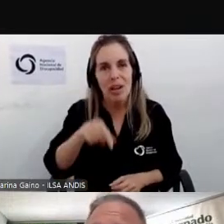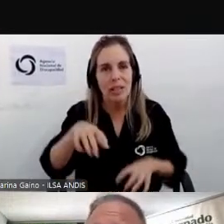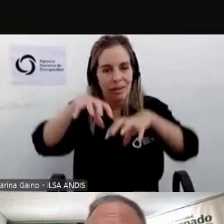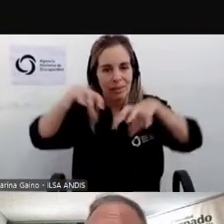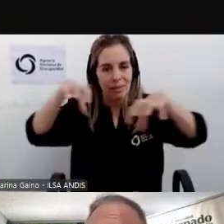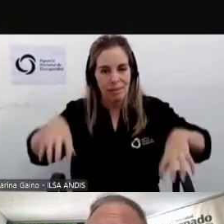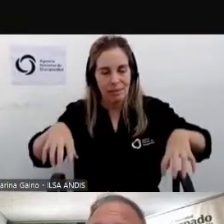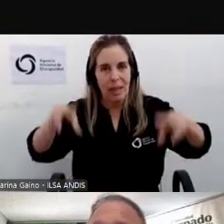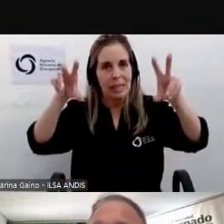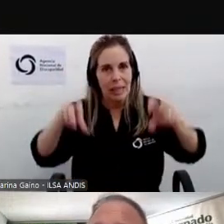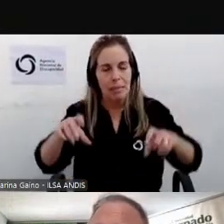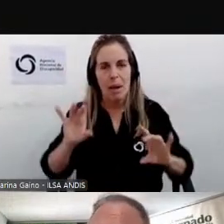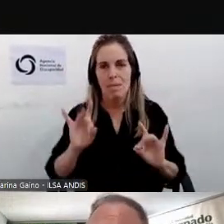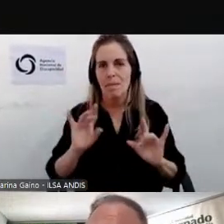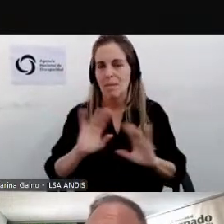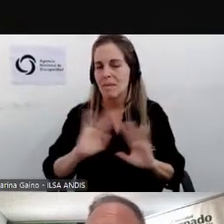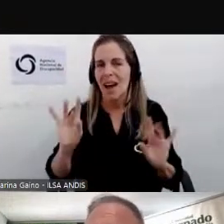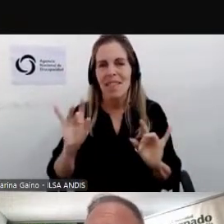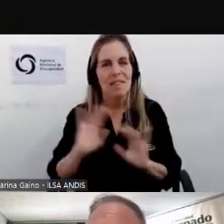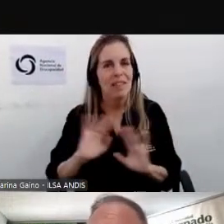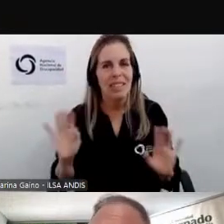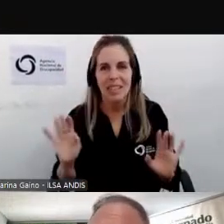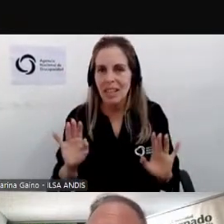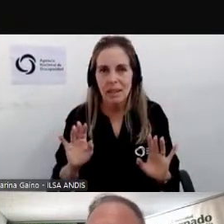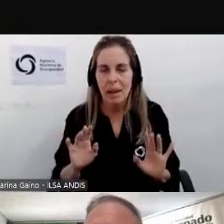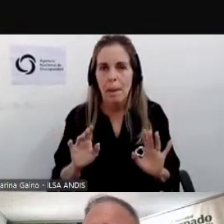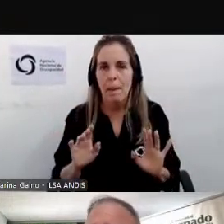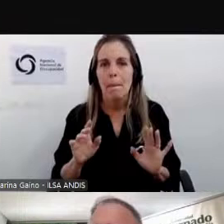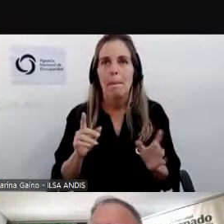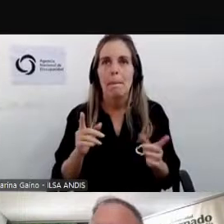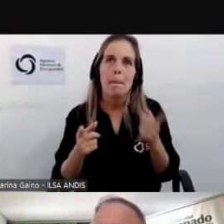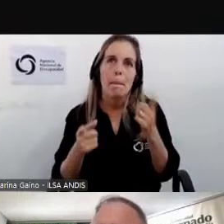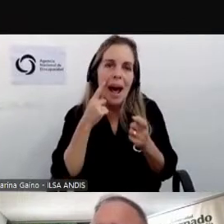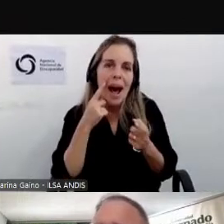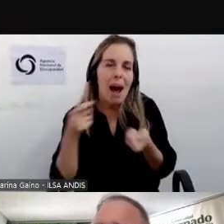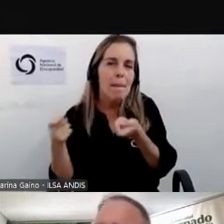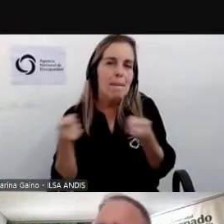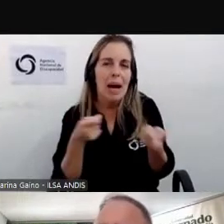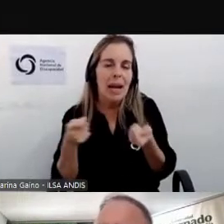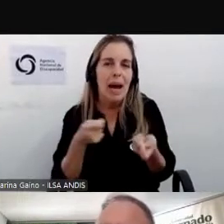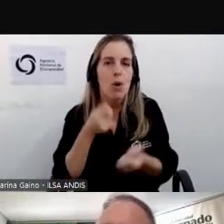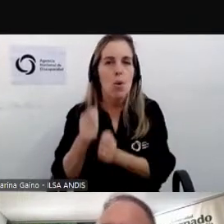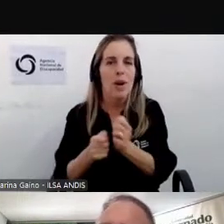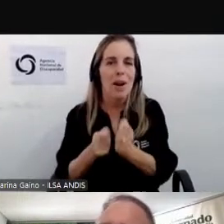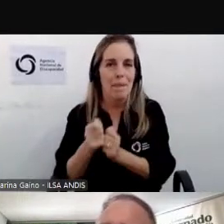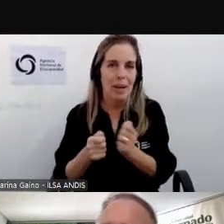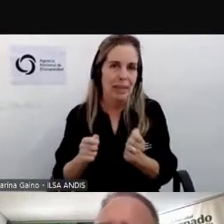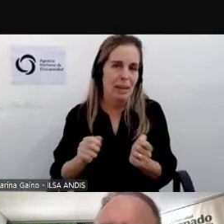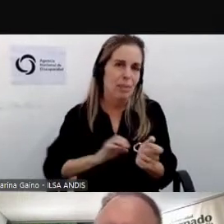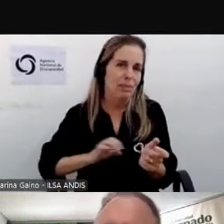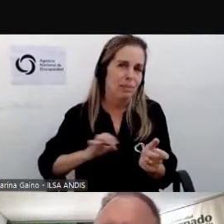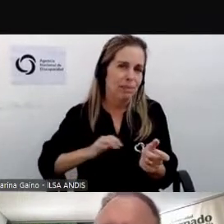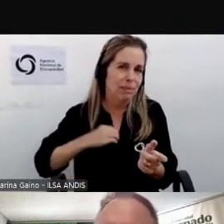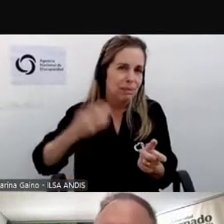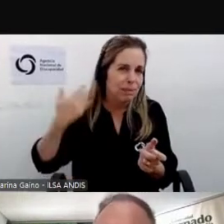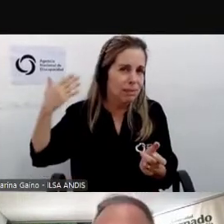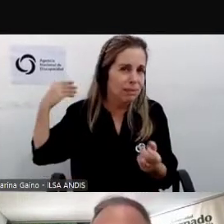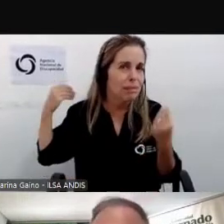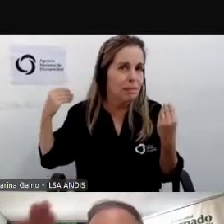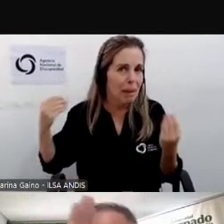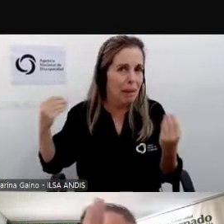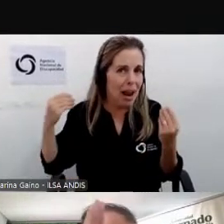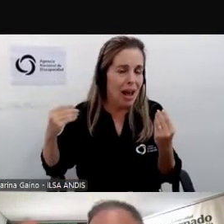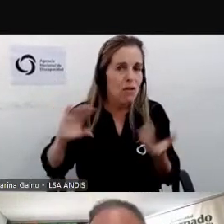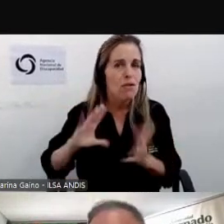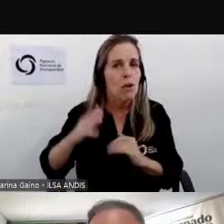this is one of the most complex paradigms of the regulations applicable to companies and human